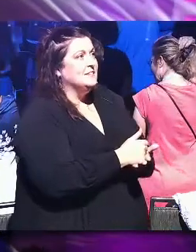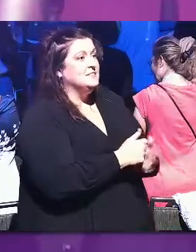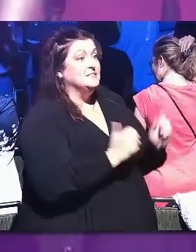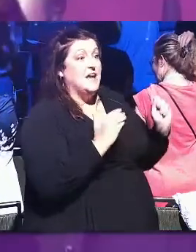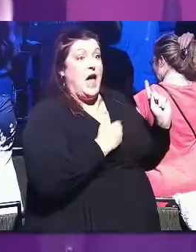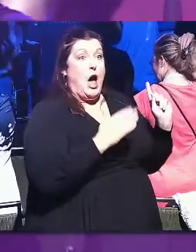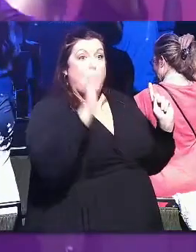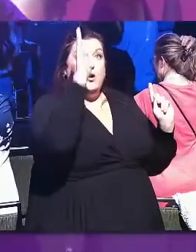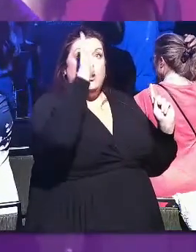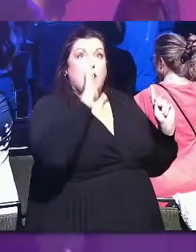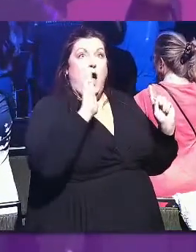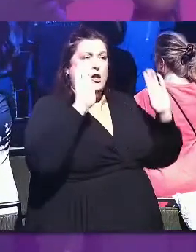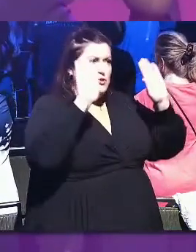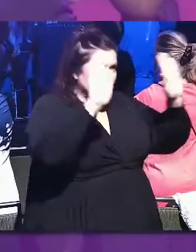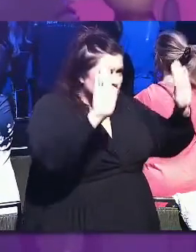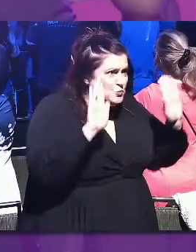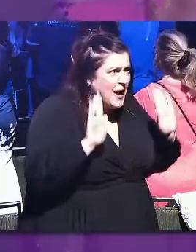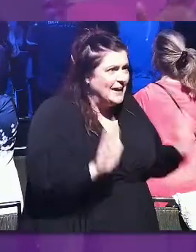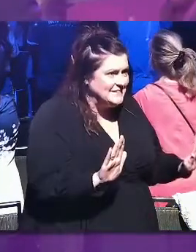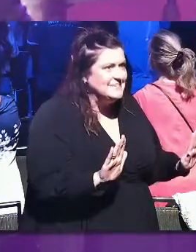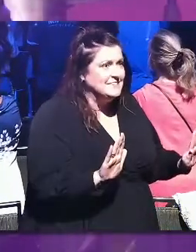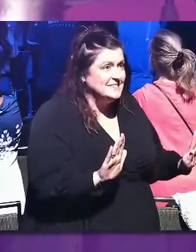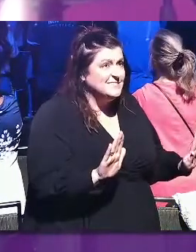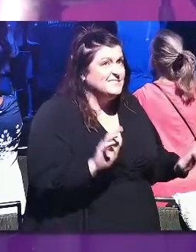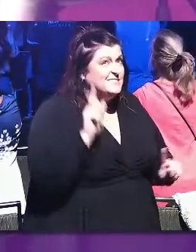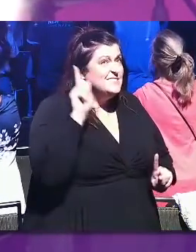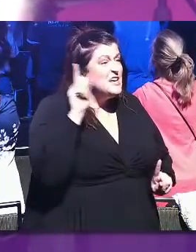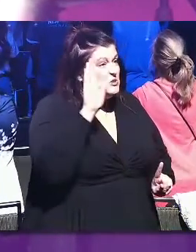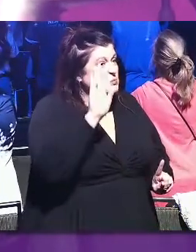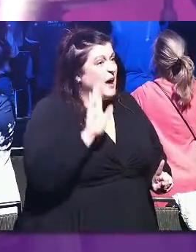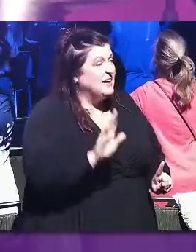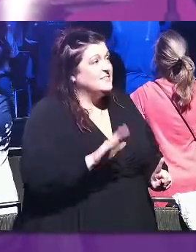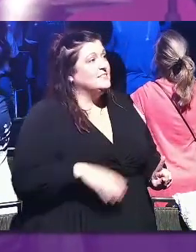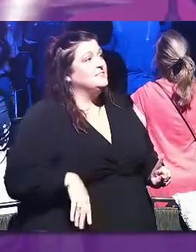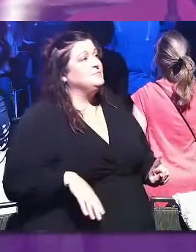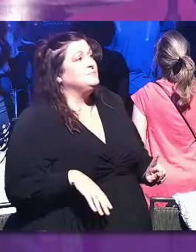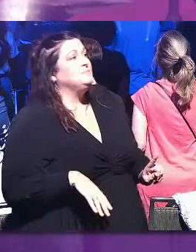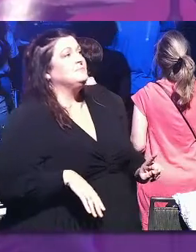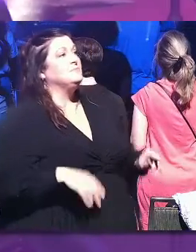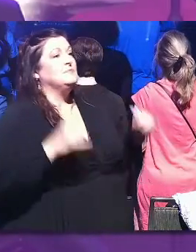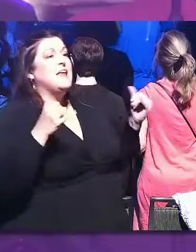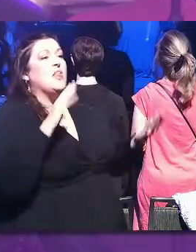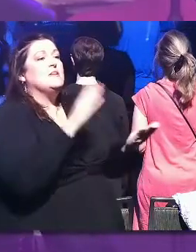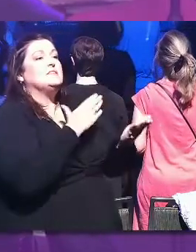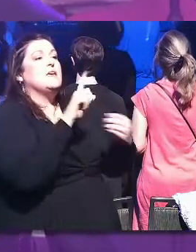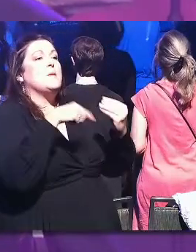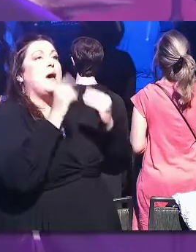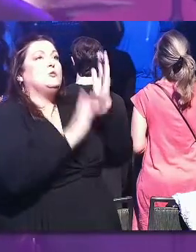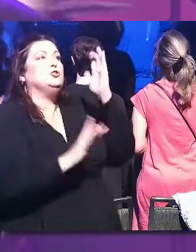God is great. Yes. He is great. Now we're going to sing about Jesus.